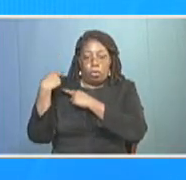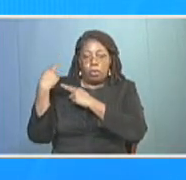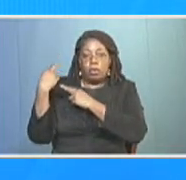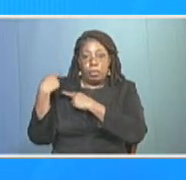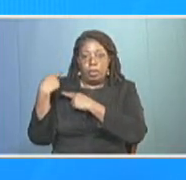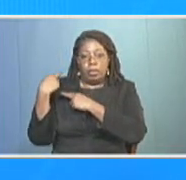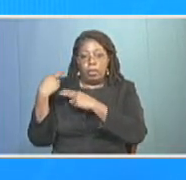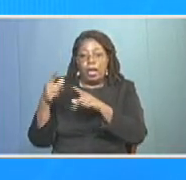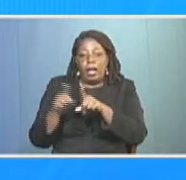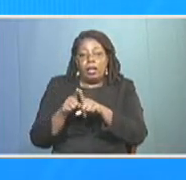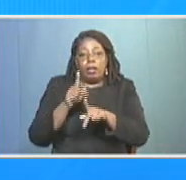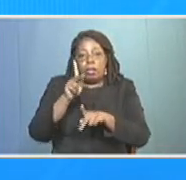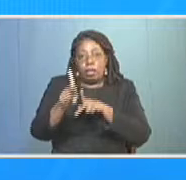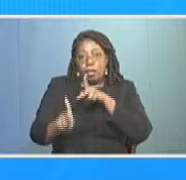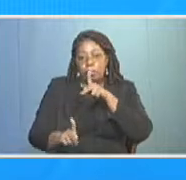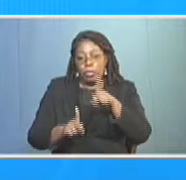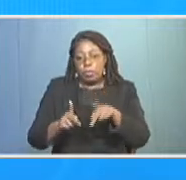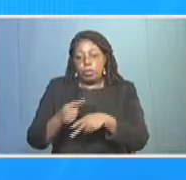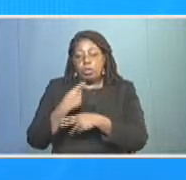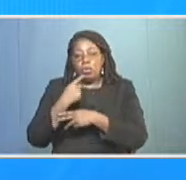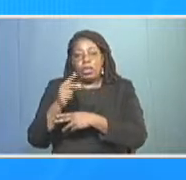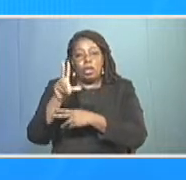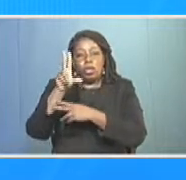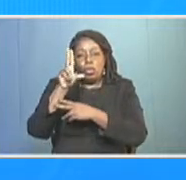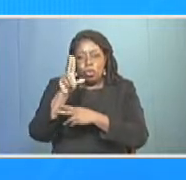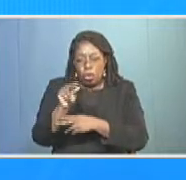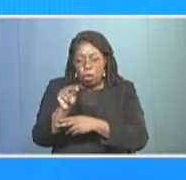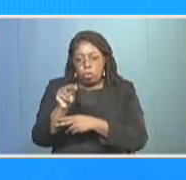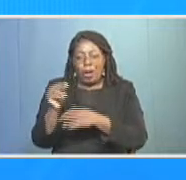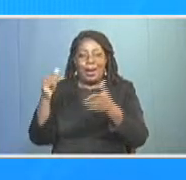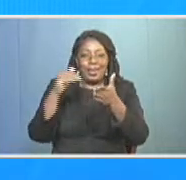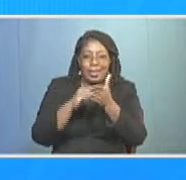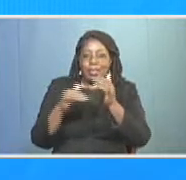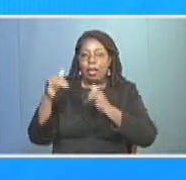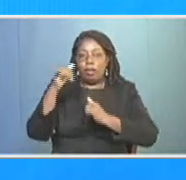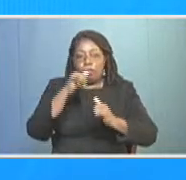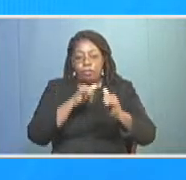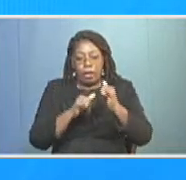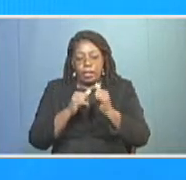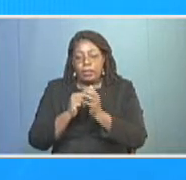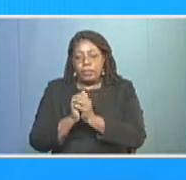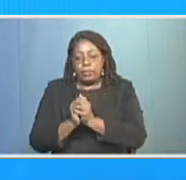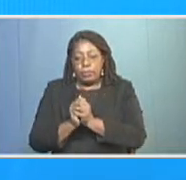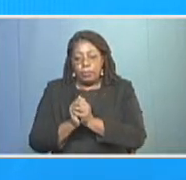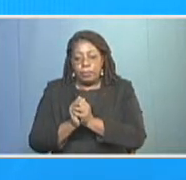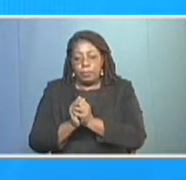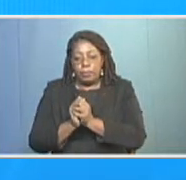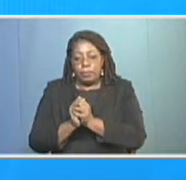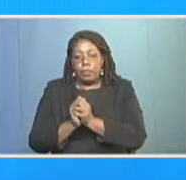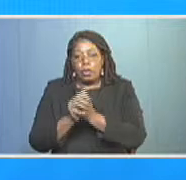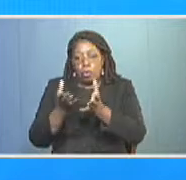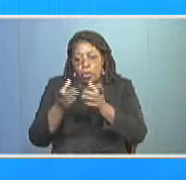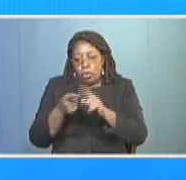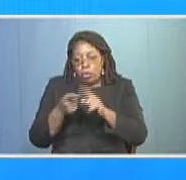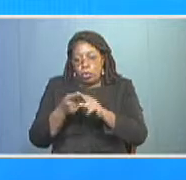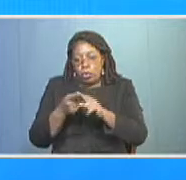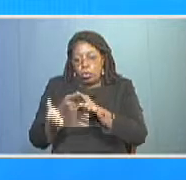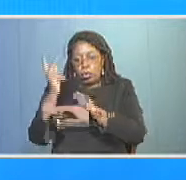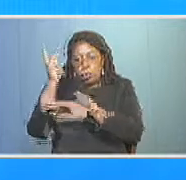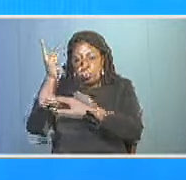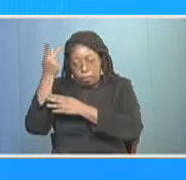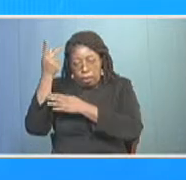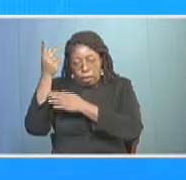as a people to say no to violence in all its forms and to encourage our